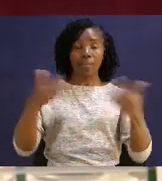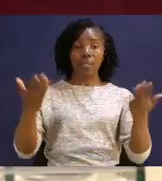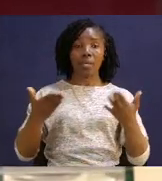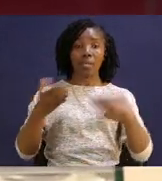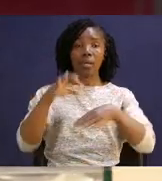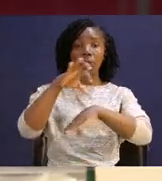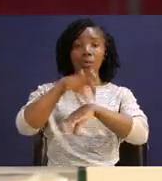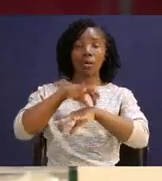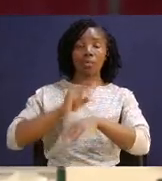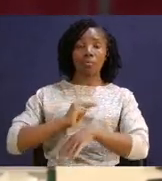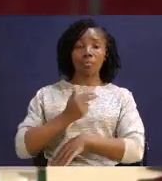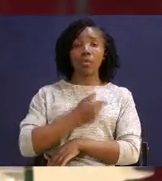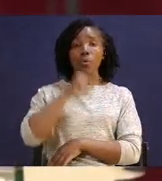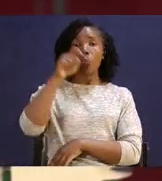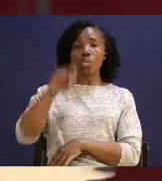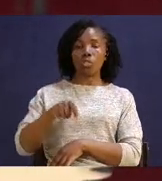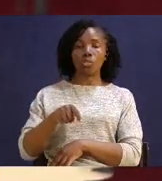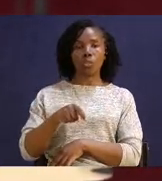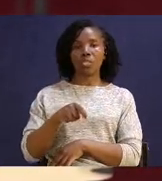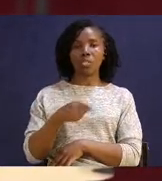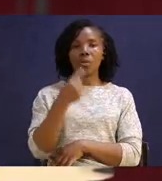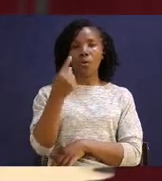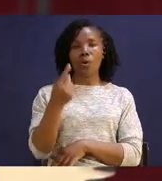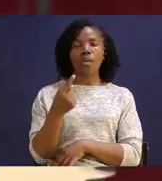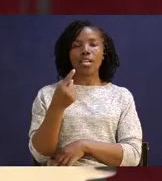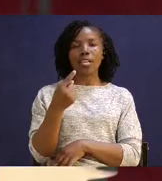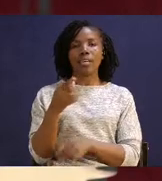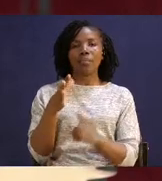just make it because